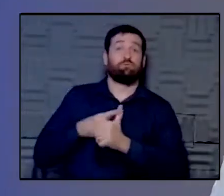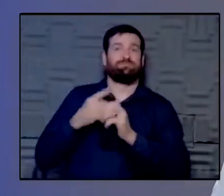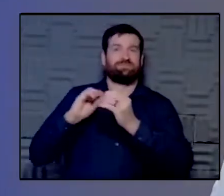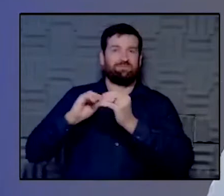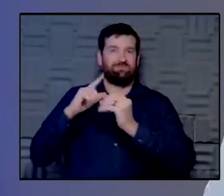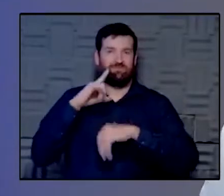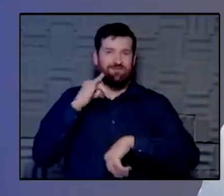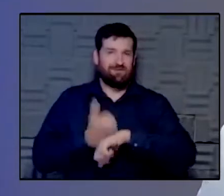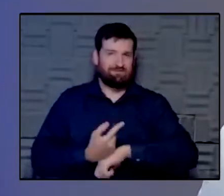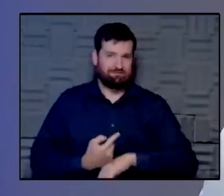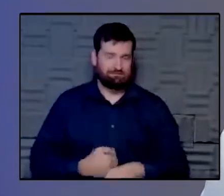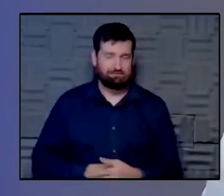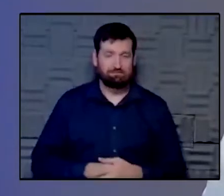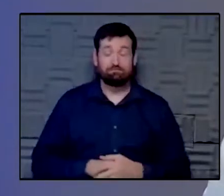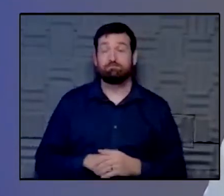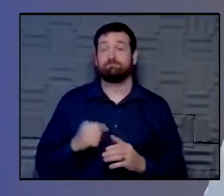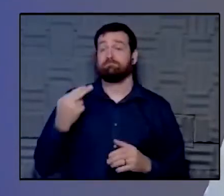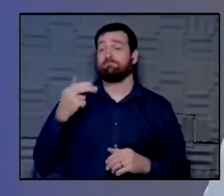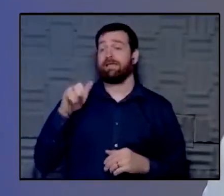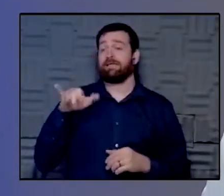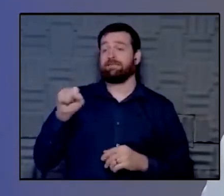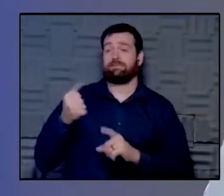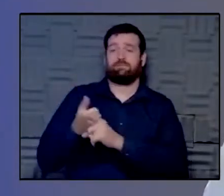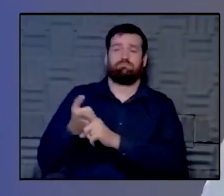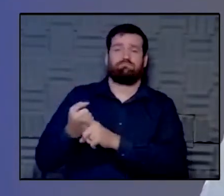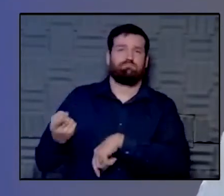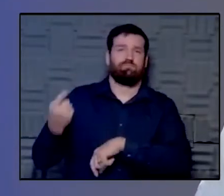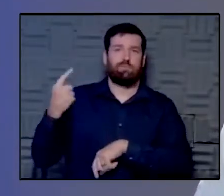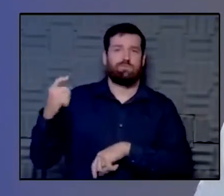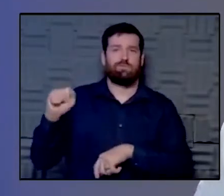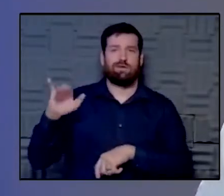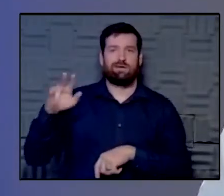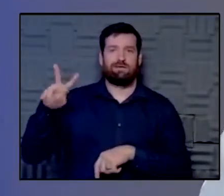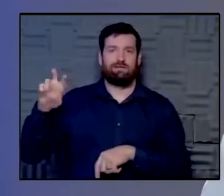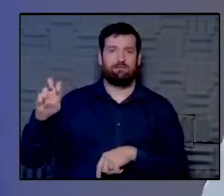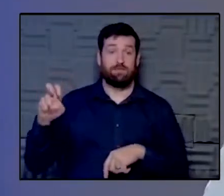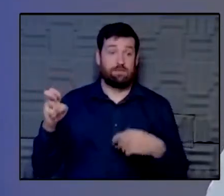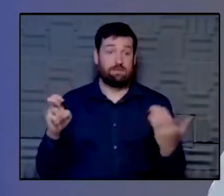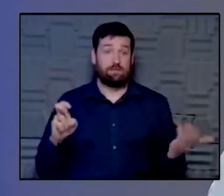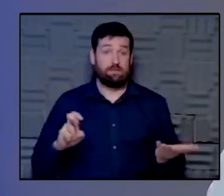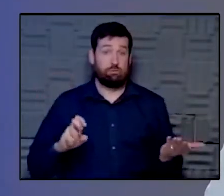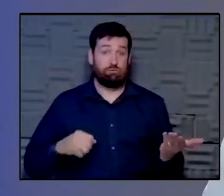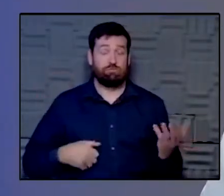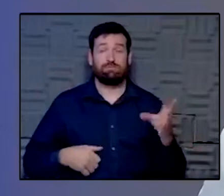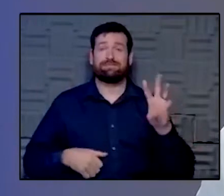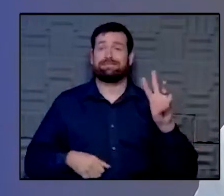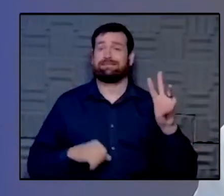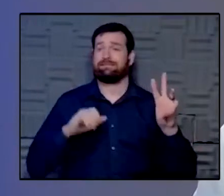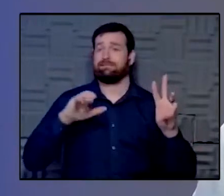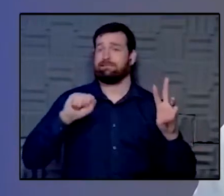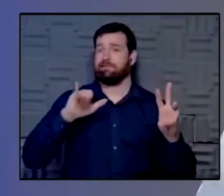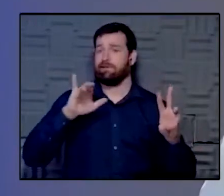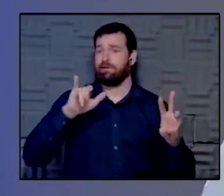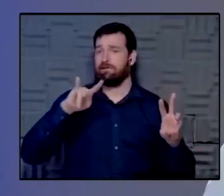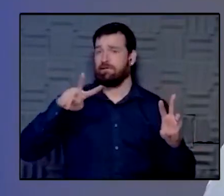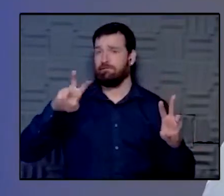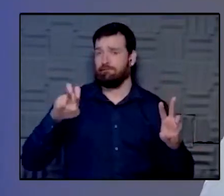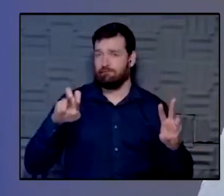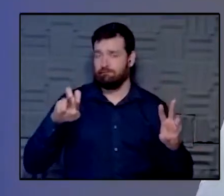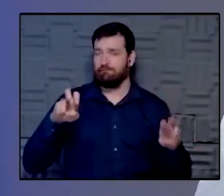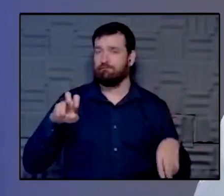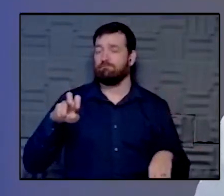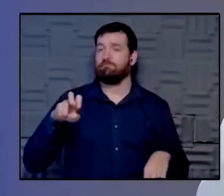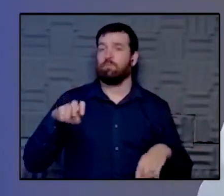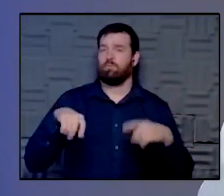numbers. So Hays has one active patient. We here at the health system have 6 active infections,